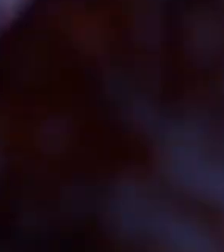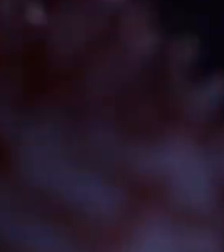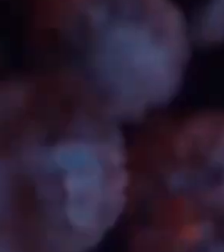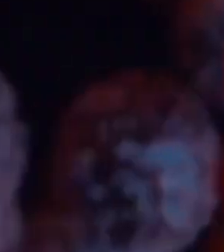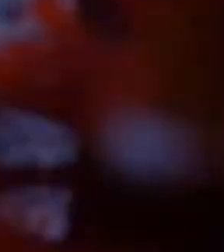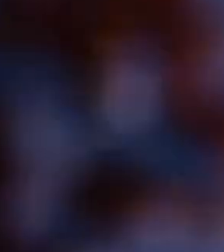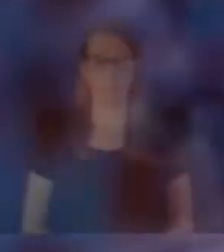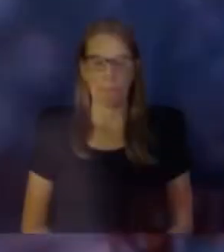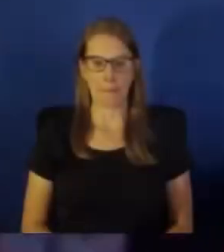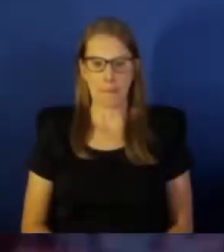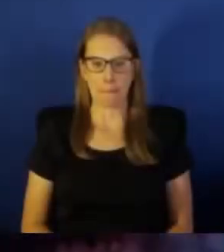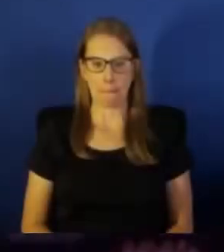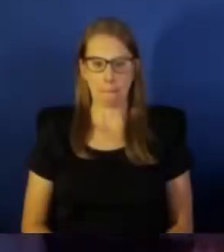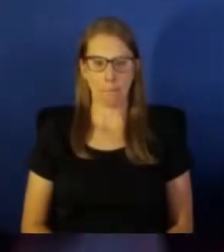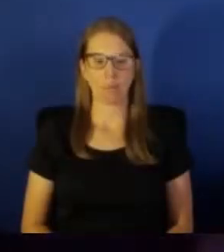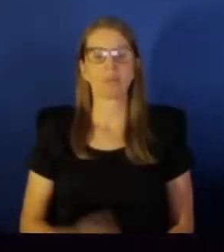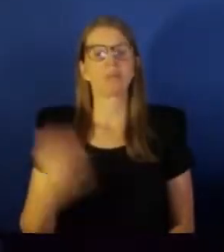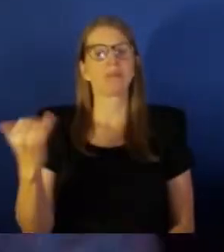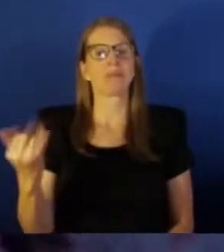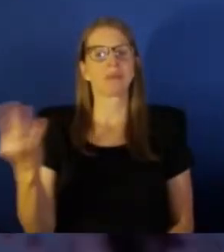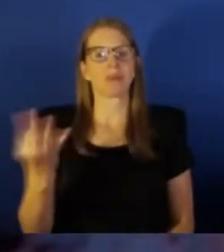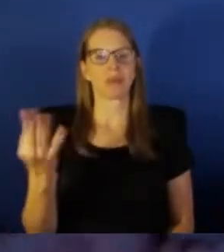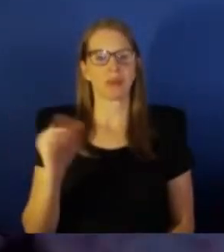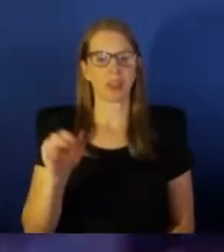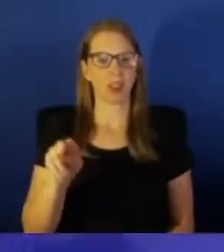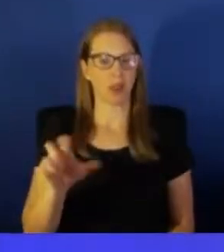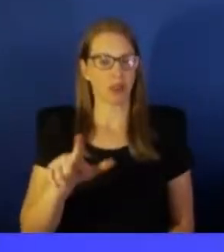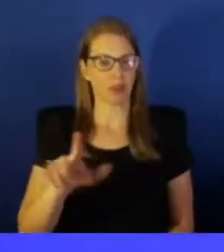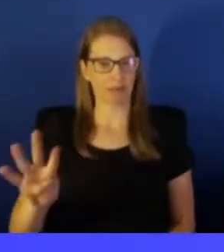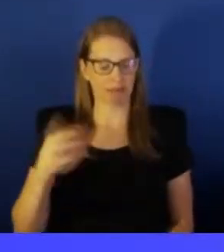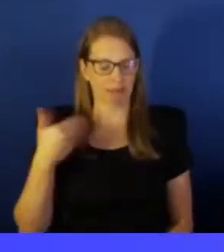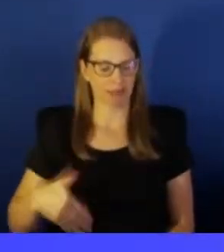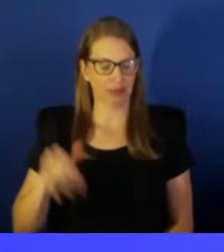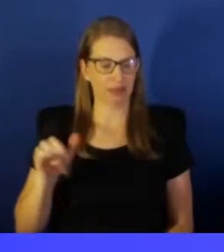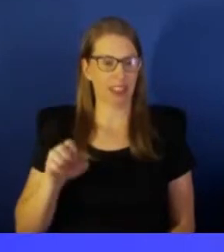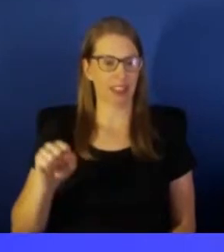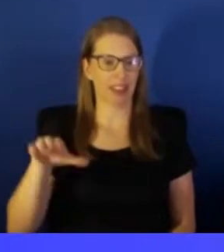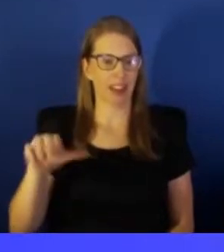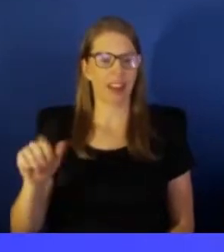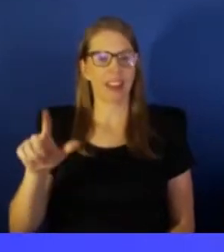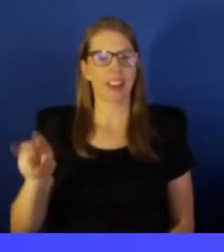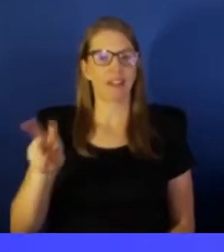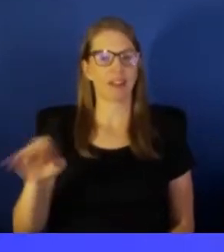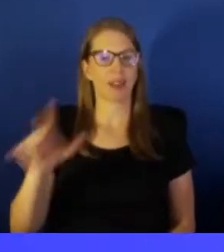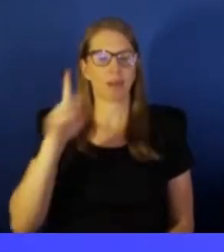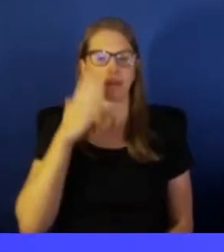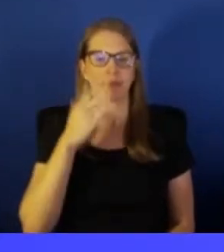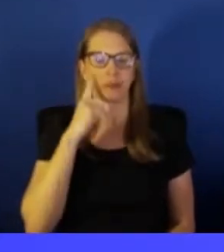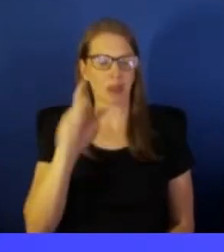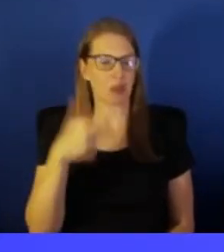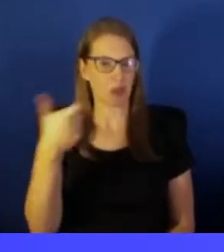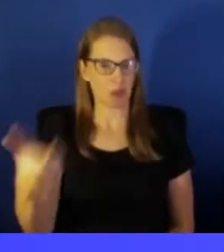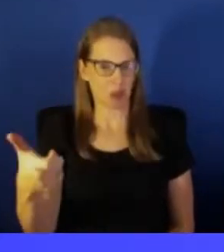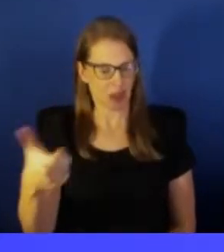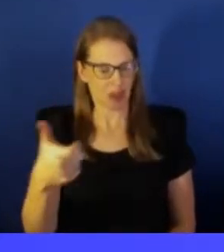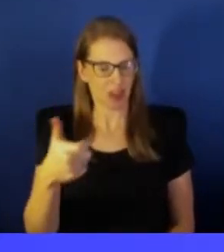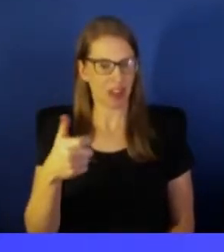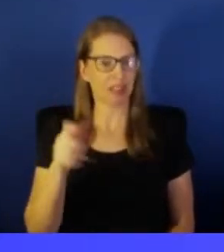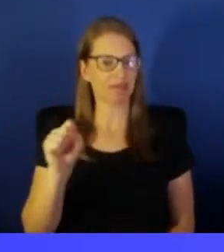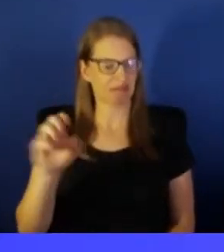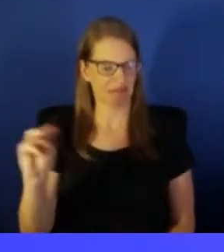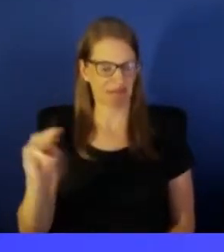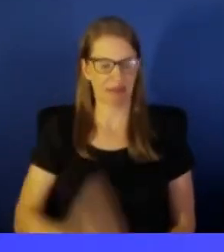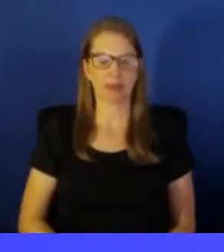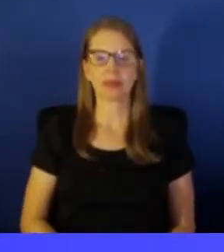Good morning. It is Friday, June 24th. I'm Jessica Lovell. Thank you so much for being with us here on Facebook, YouTube, and on Twitter. Experts tell